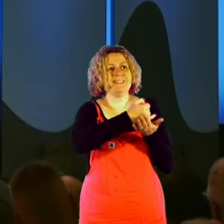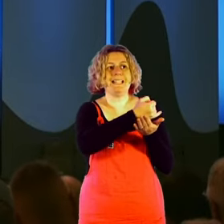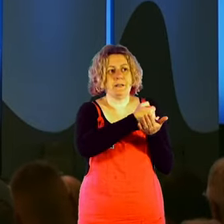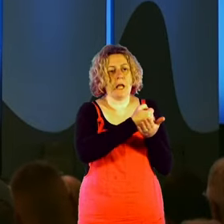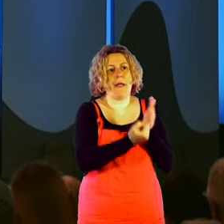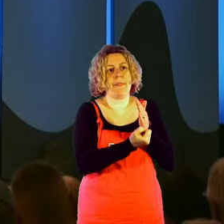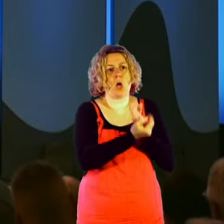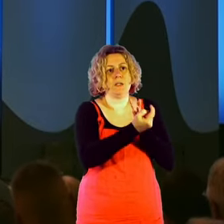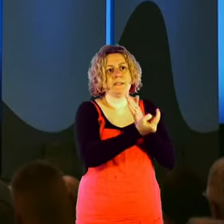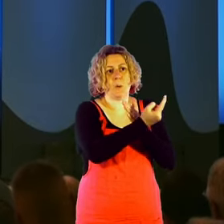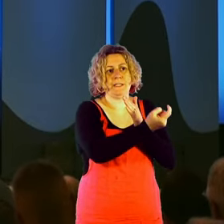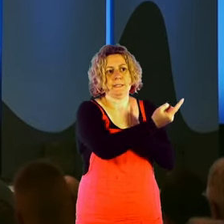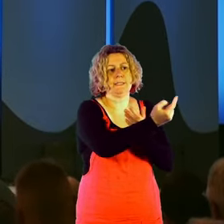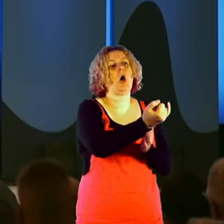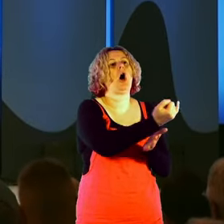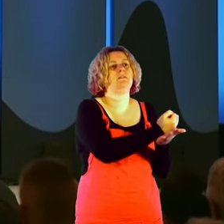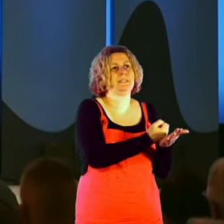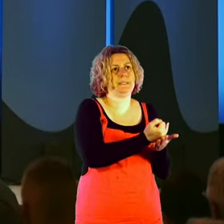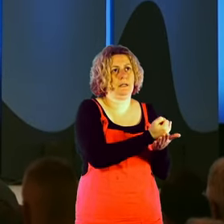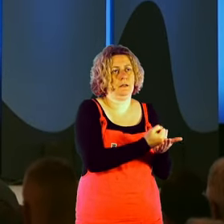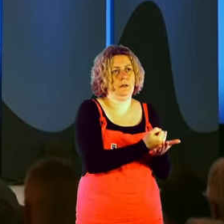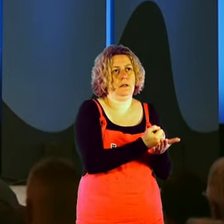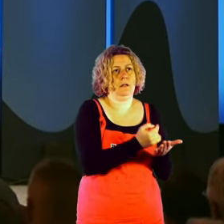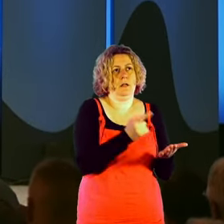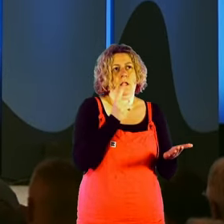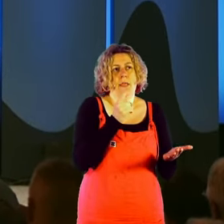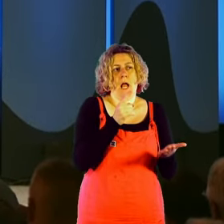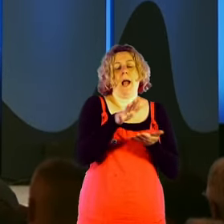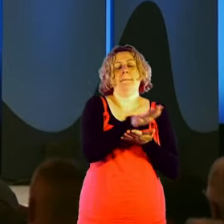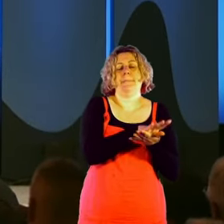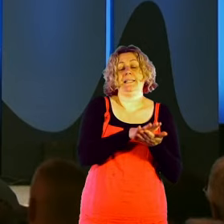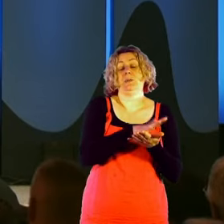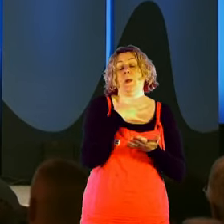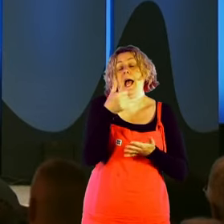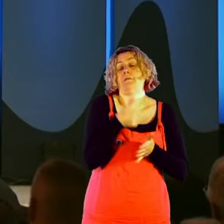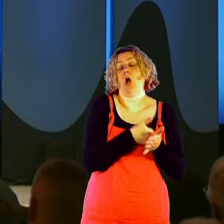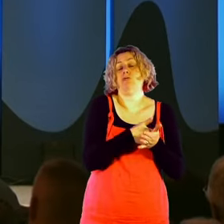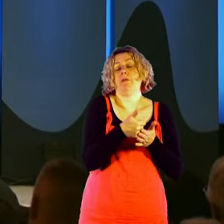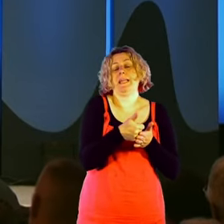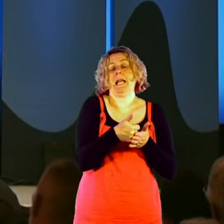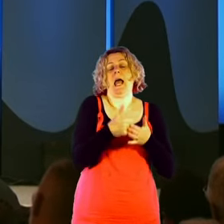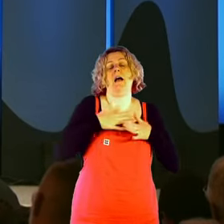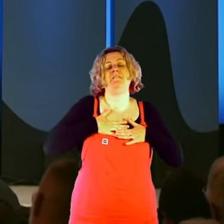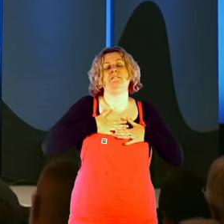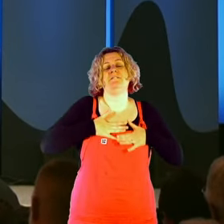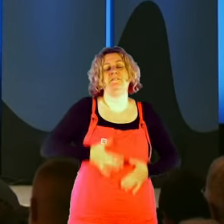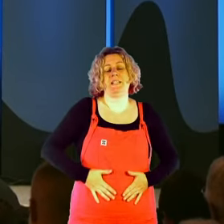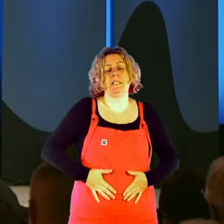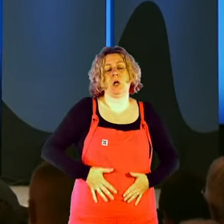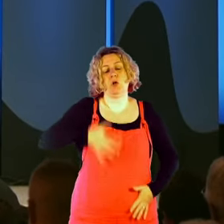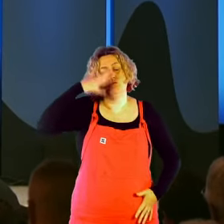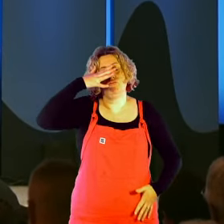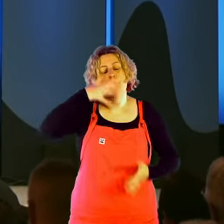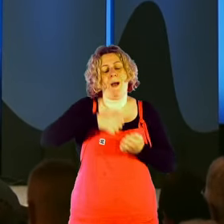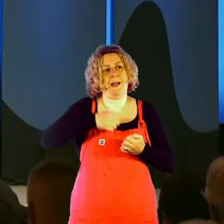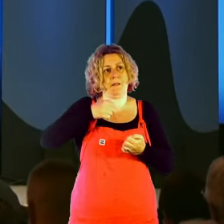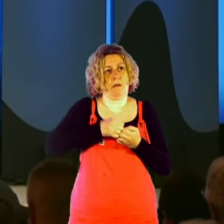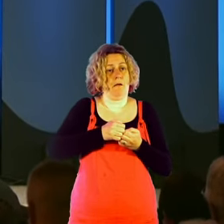that means we also carry within our bodies a very regular physical reminder of the glory of our